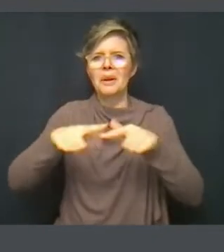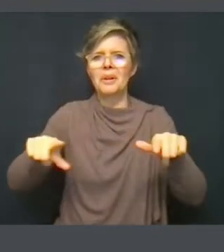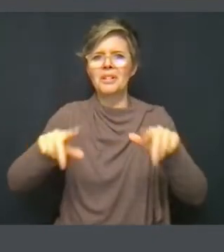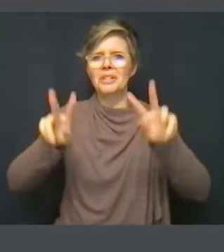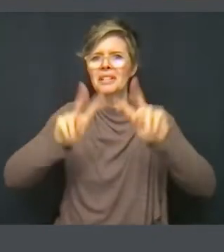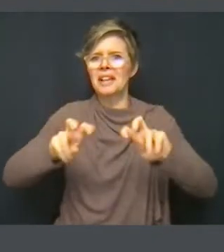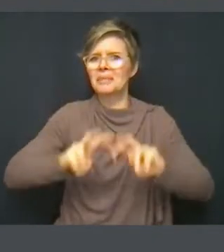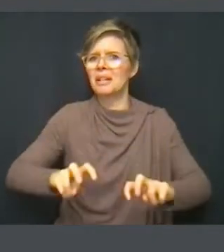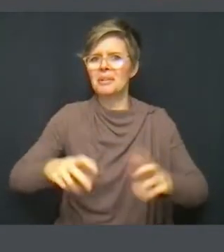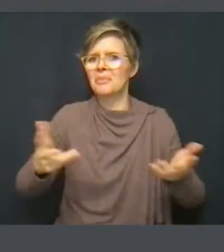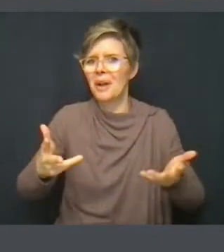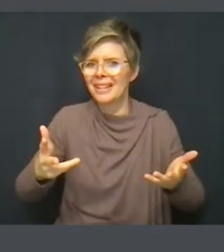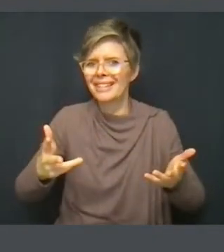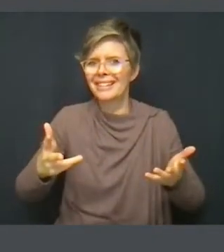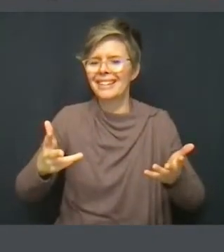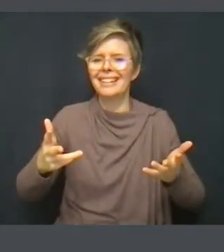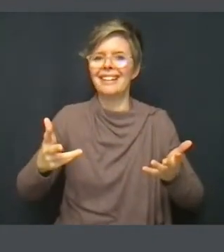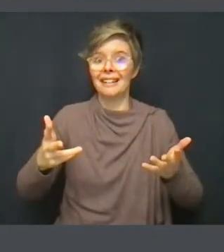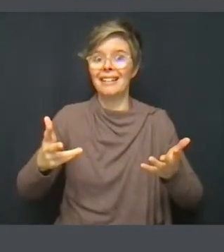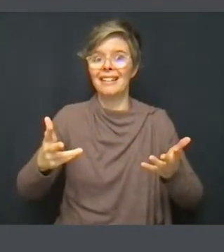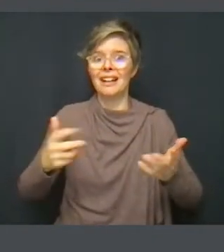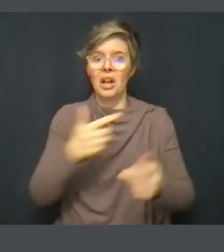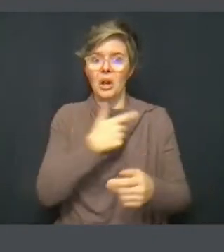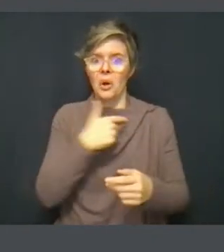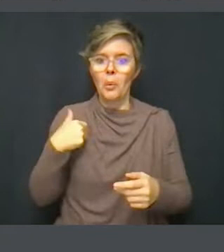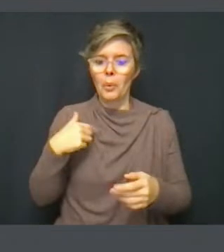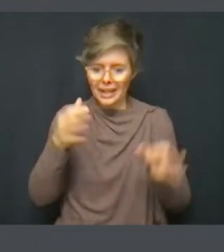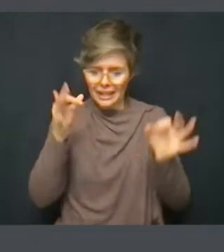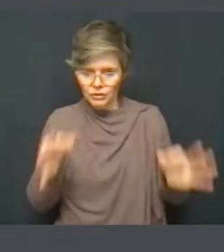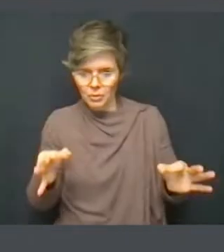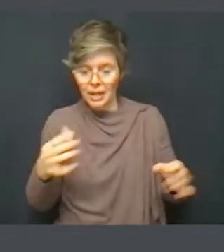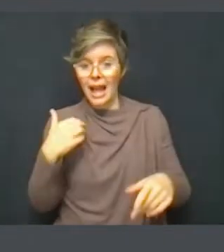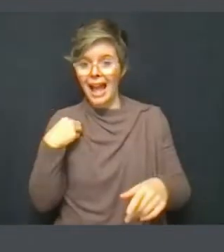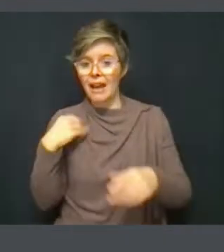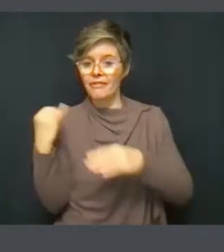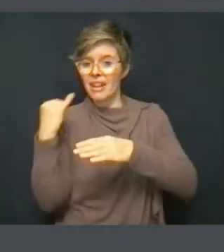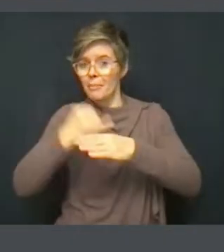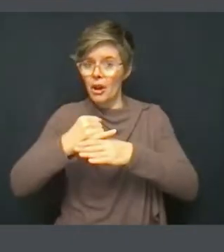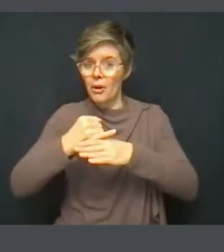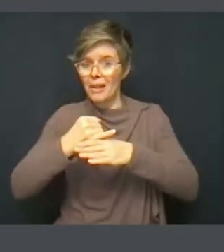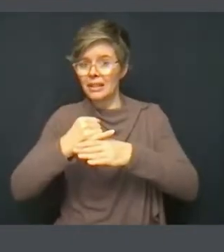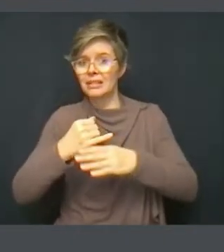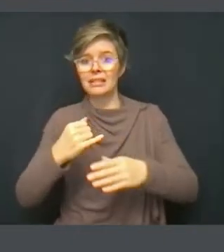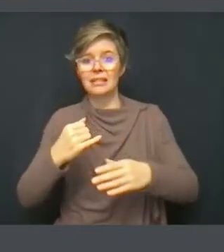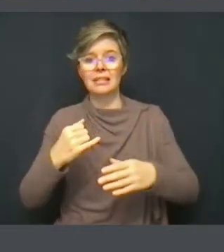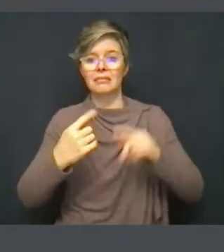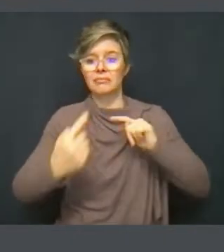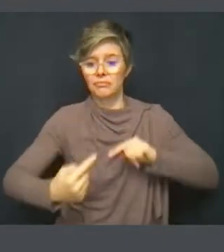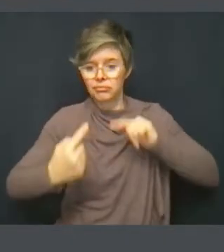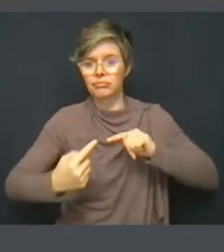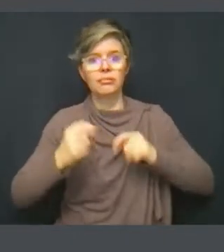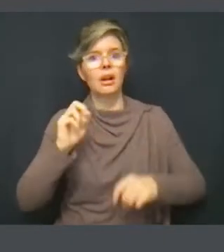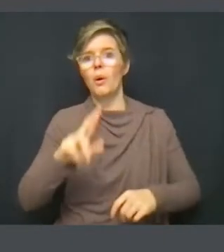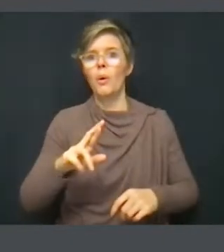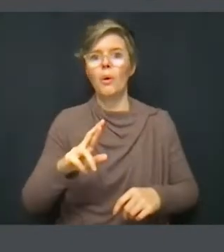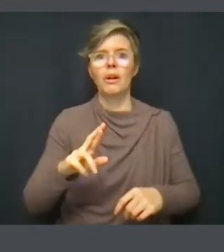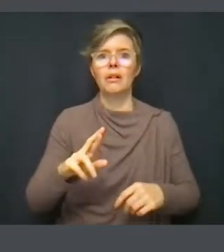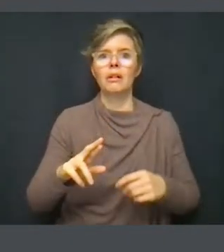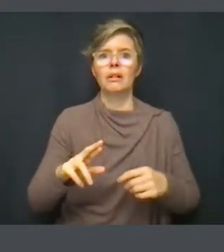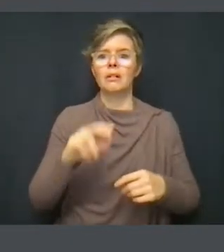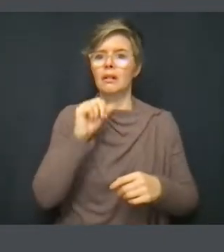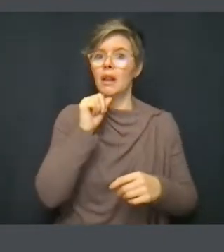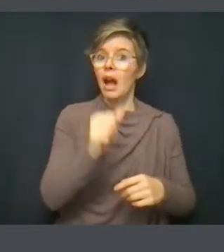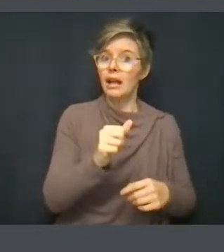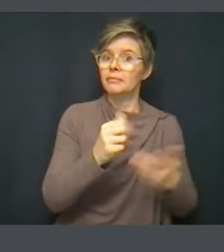it later today, is to determine, is there an impairment or not, right? Not necessarily what is the kid's proficiency in both languages.